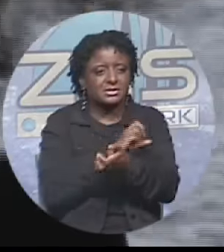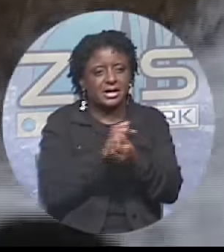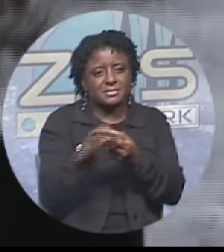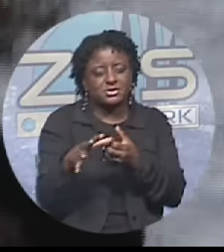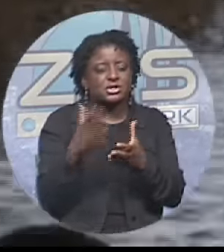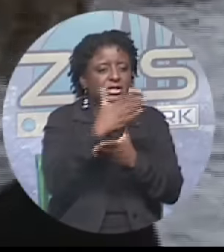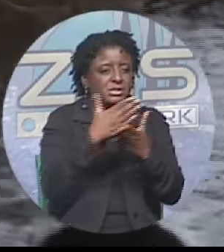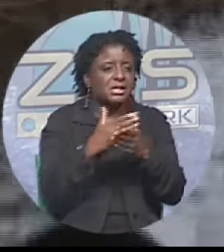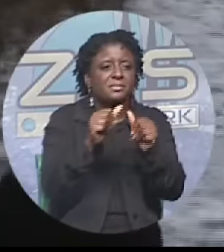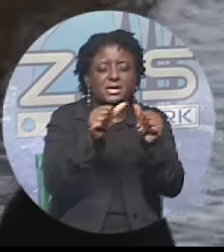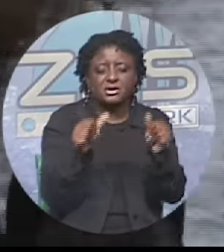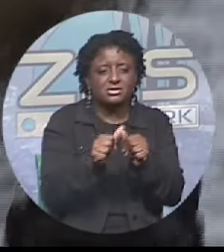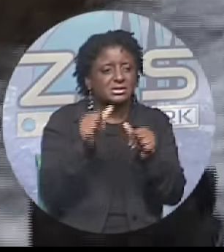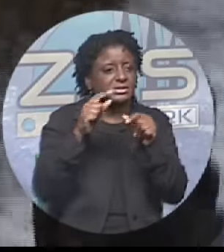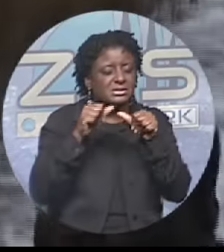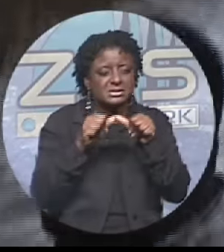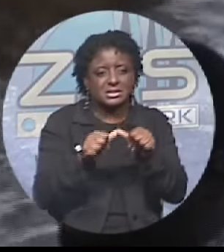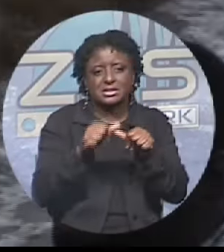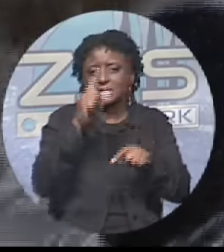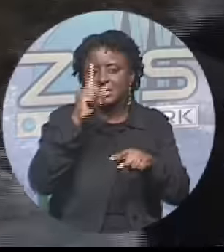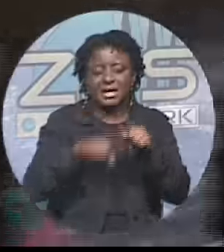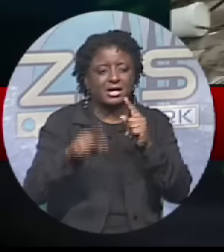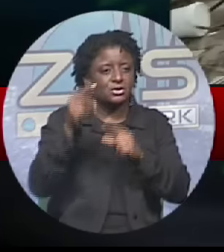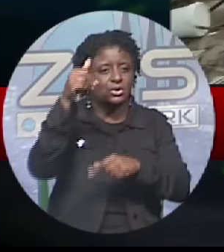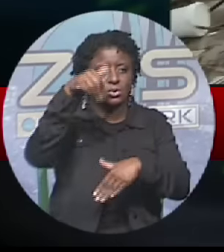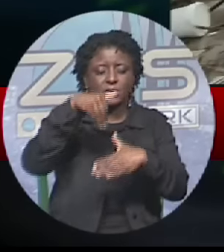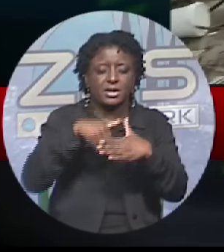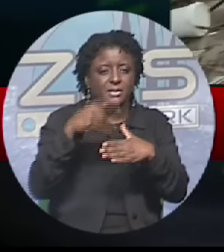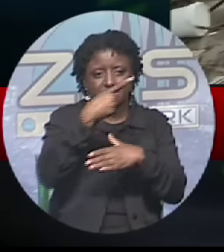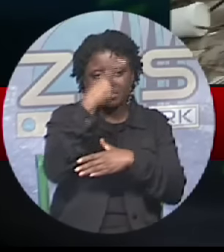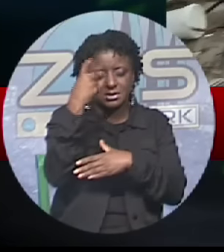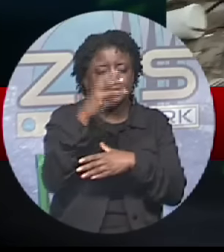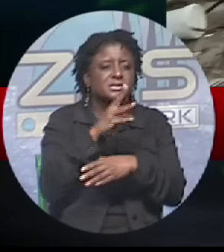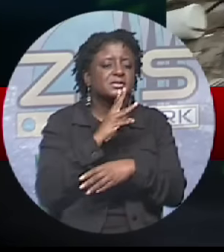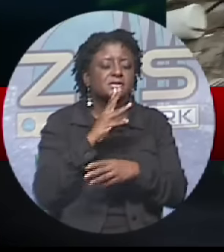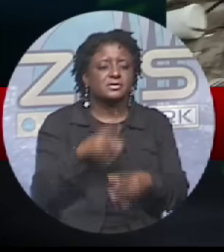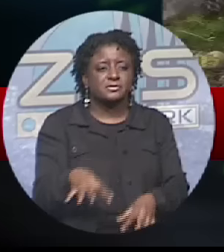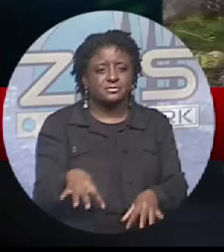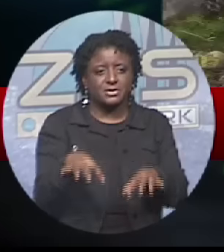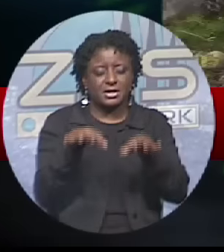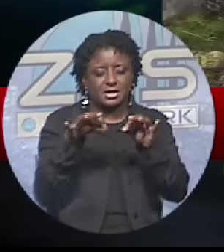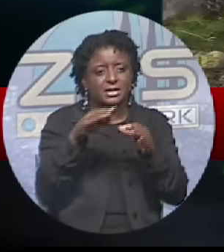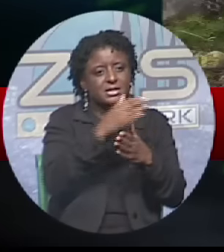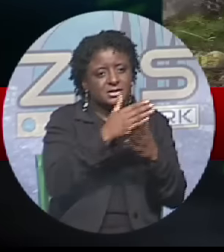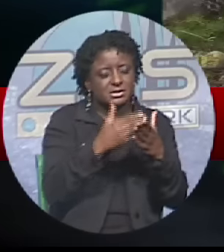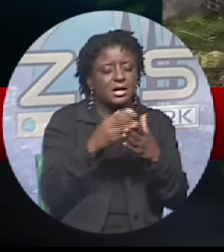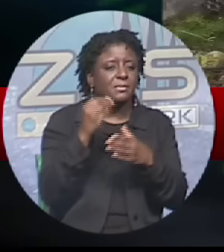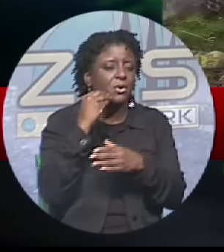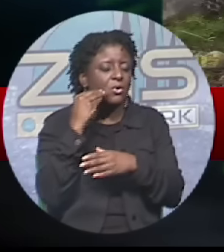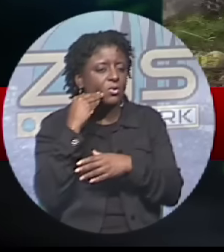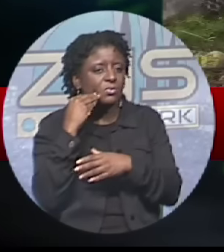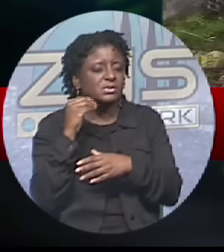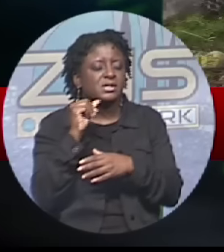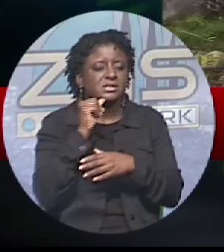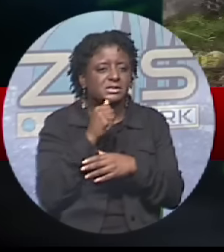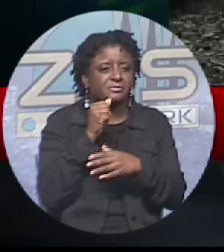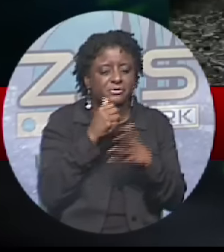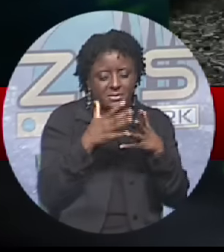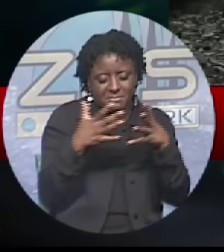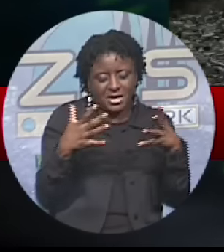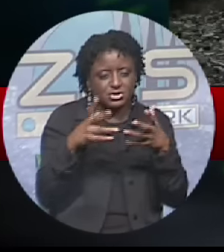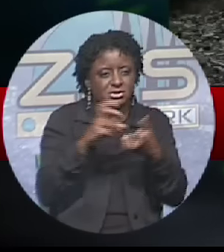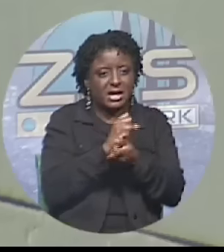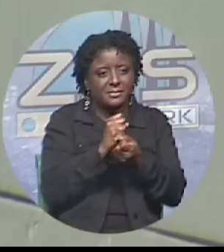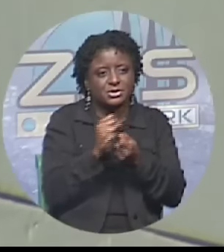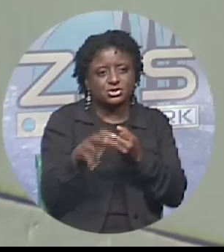are still not accessible due to flooding. But according to the Prime Minister, some homes that suffered major damage will have